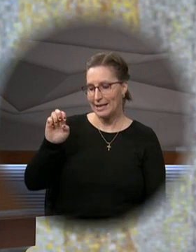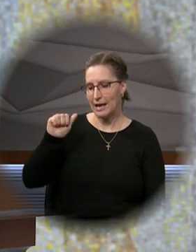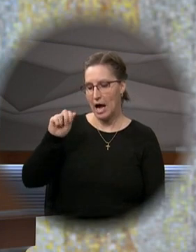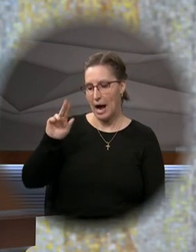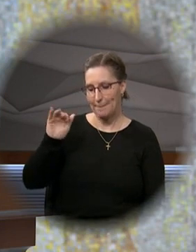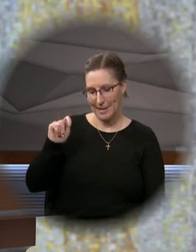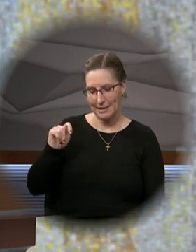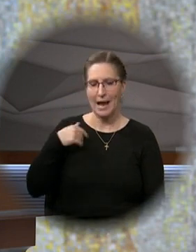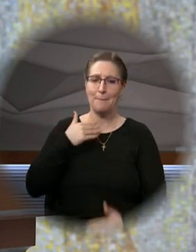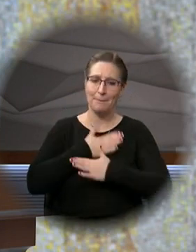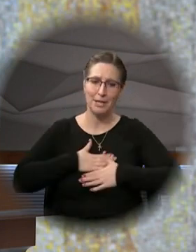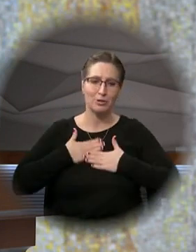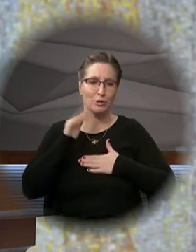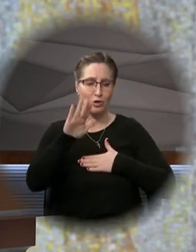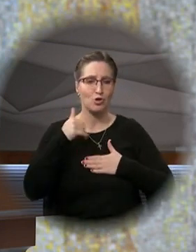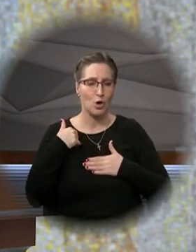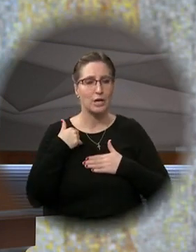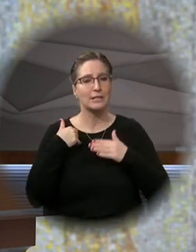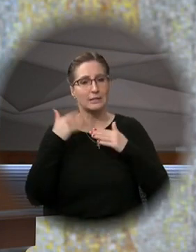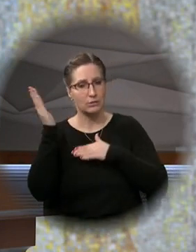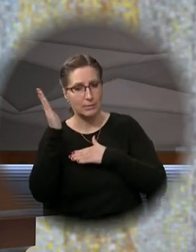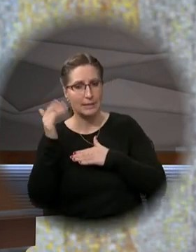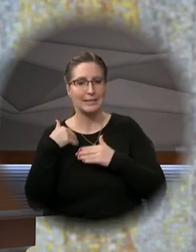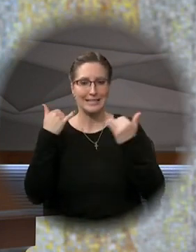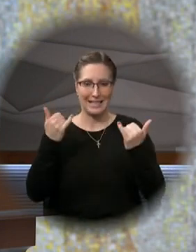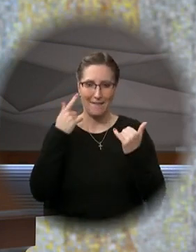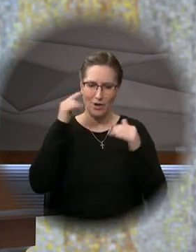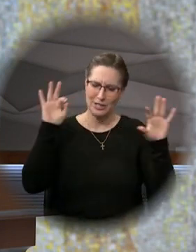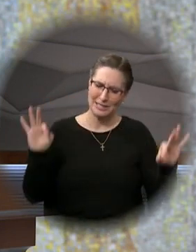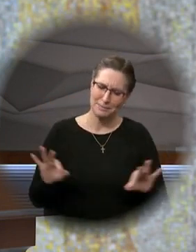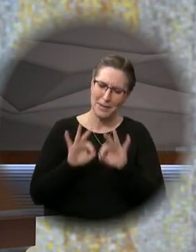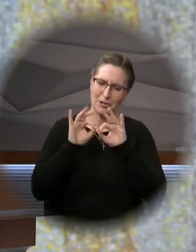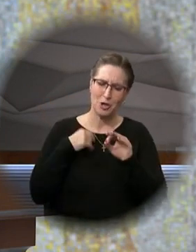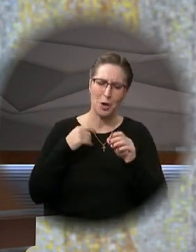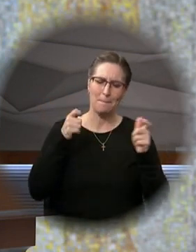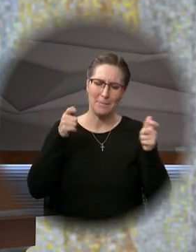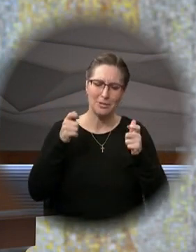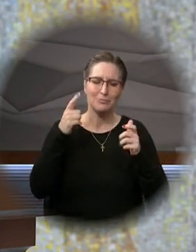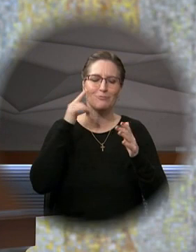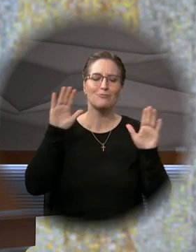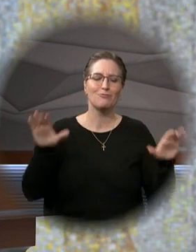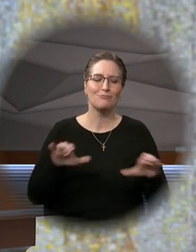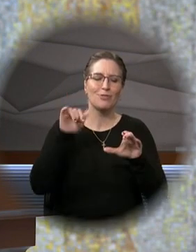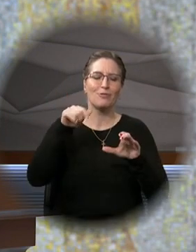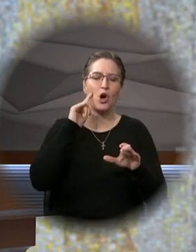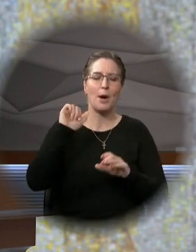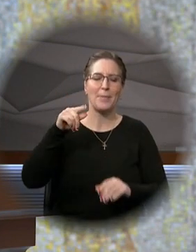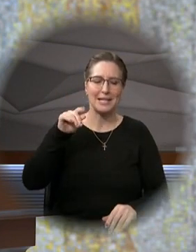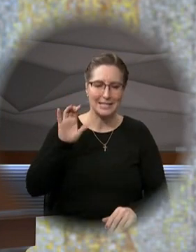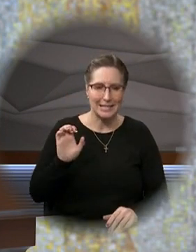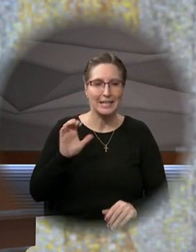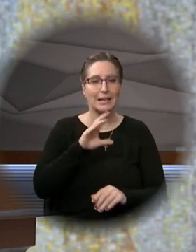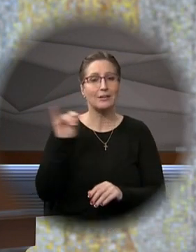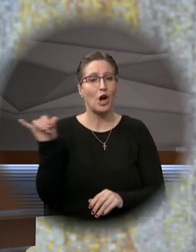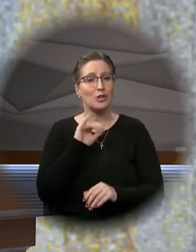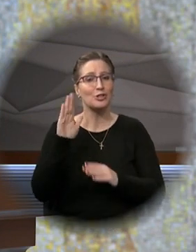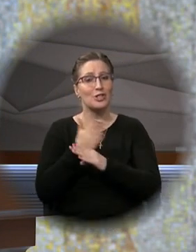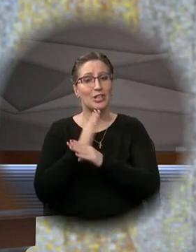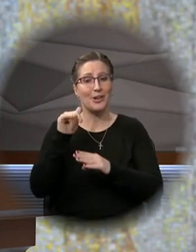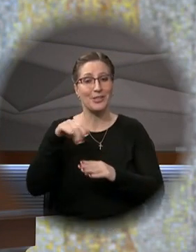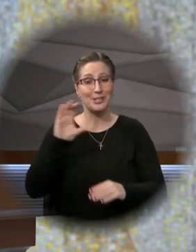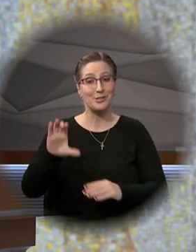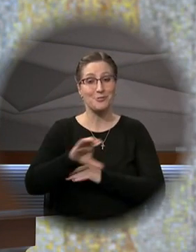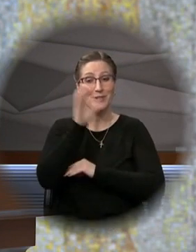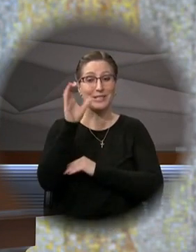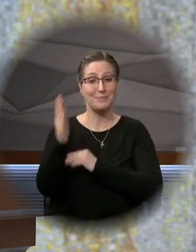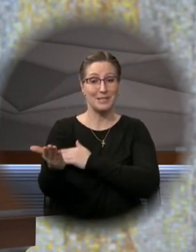was a pleasure to be your lecturer and commentator for this very special ministry of the Apostolate, and to share in this Christmas